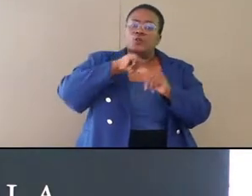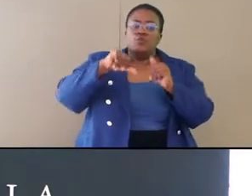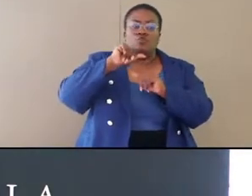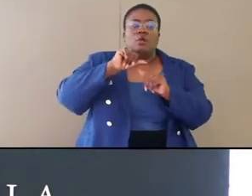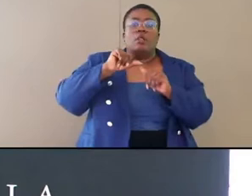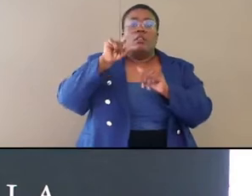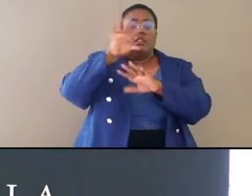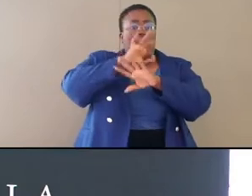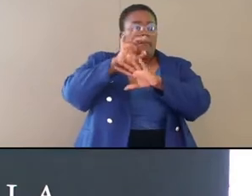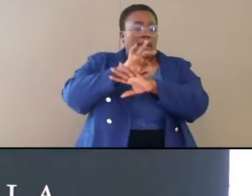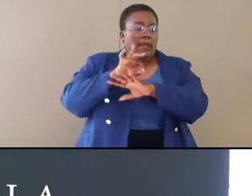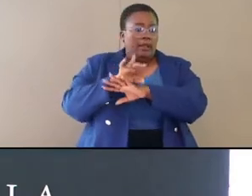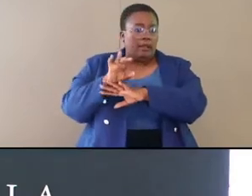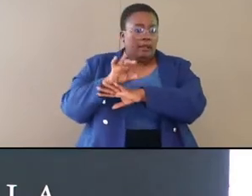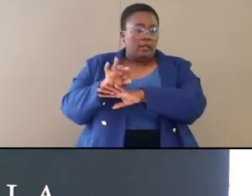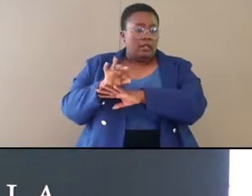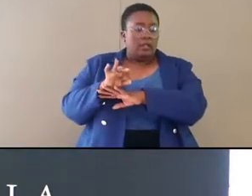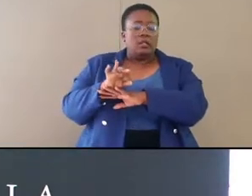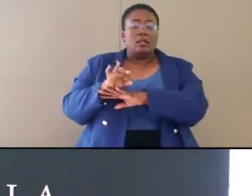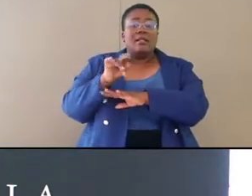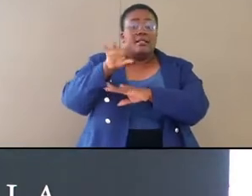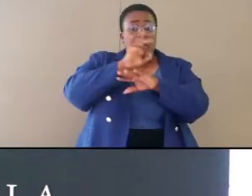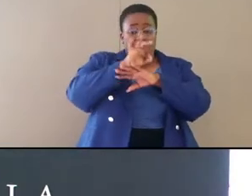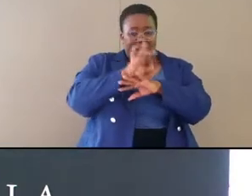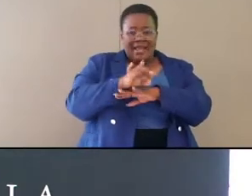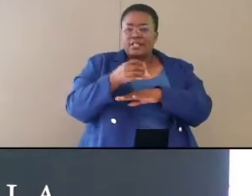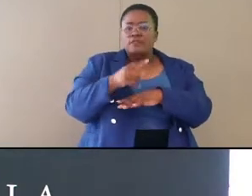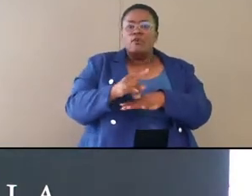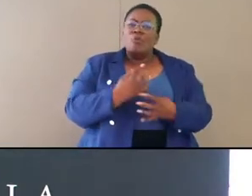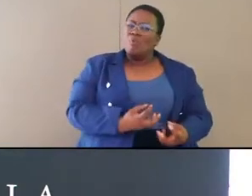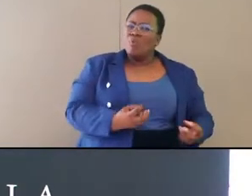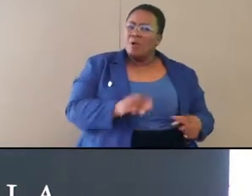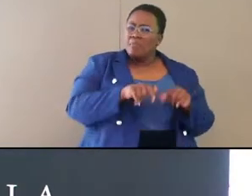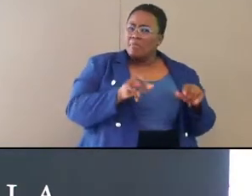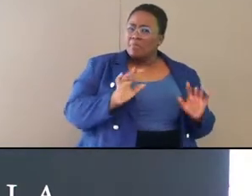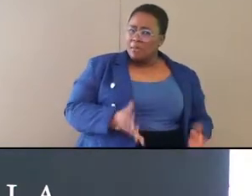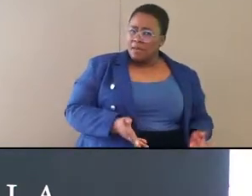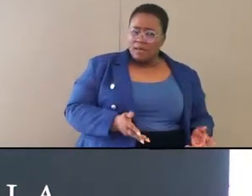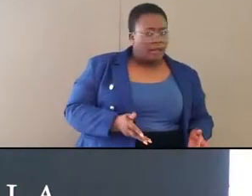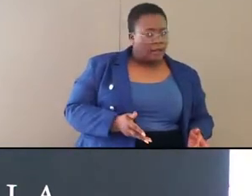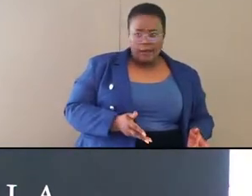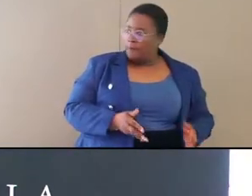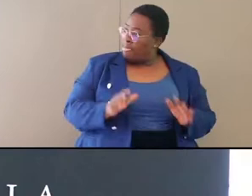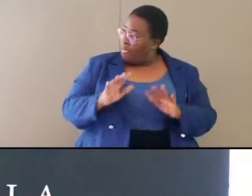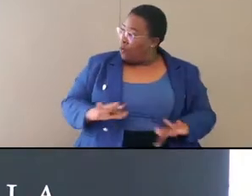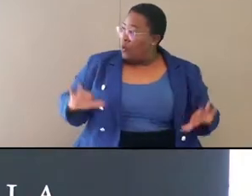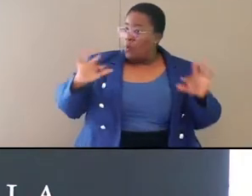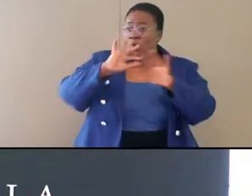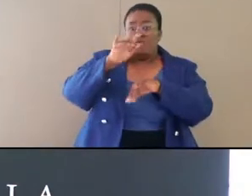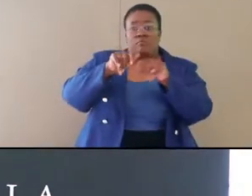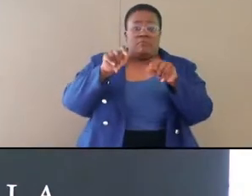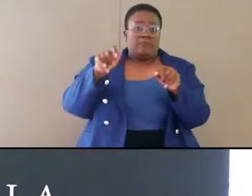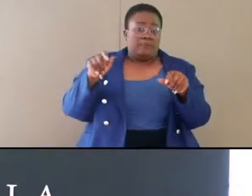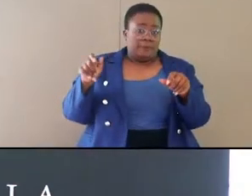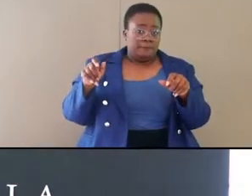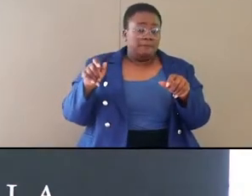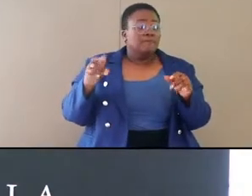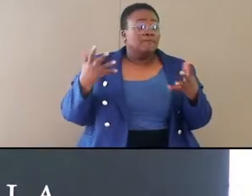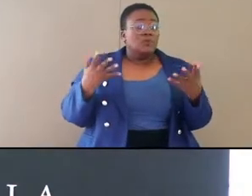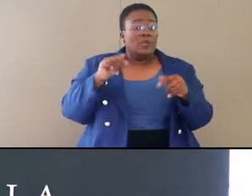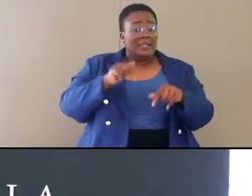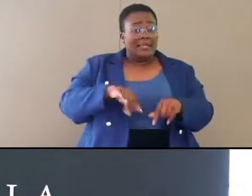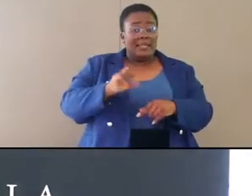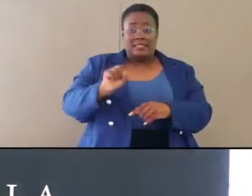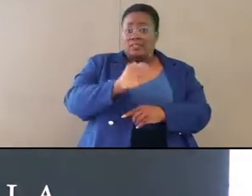we have. And by the way, that plan is not just for poor people. That plan is for everybody. And here as South